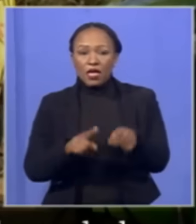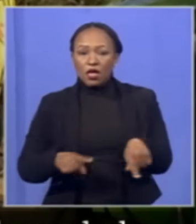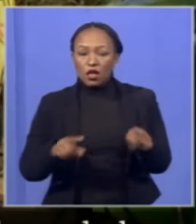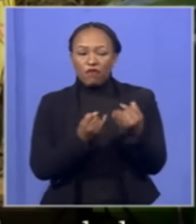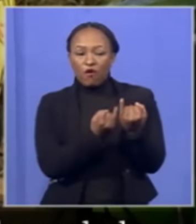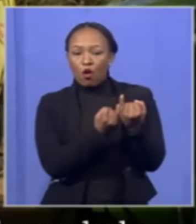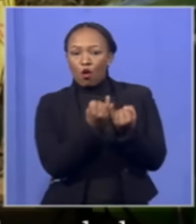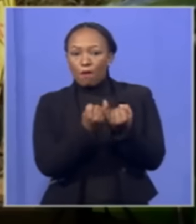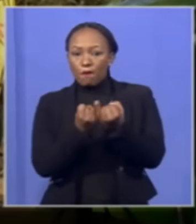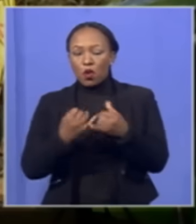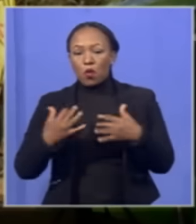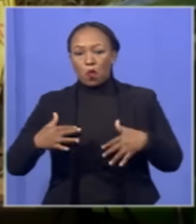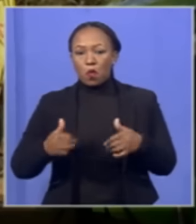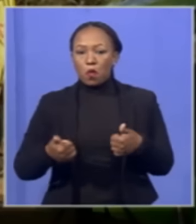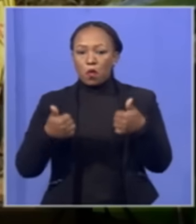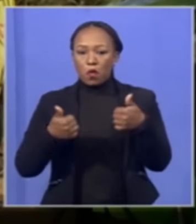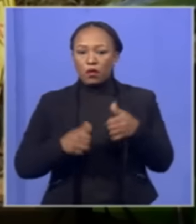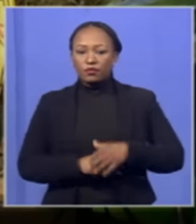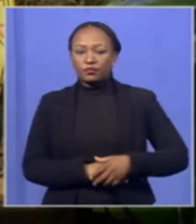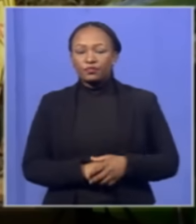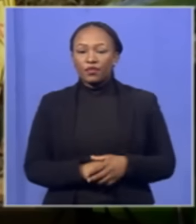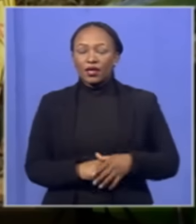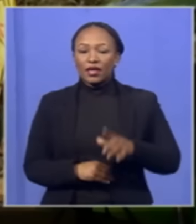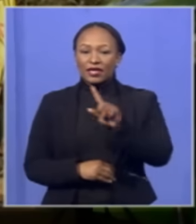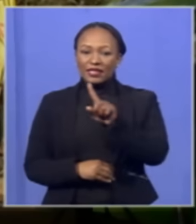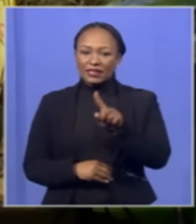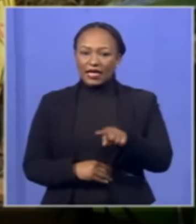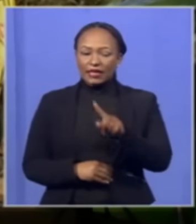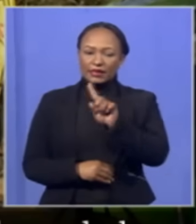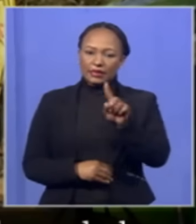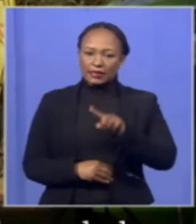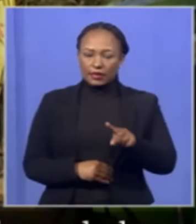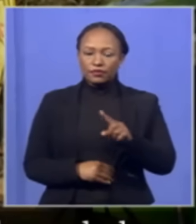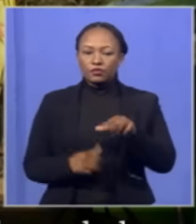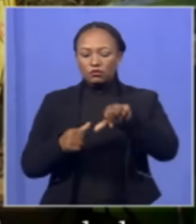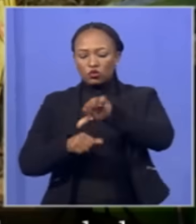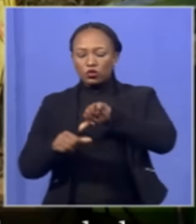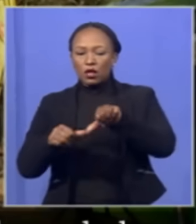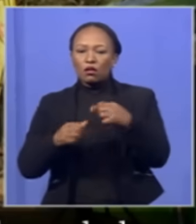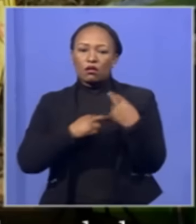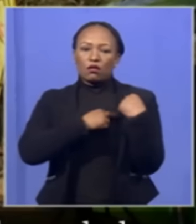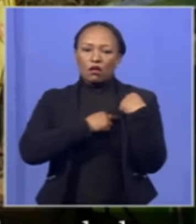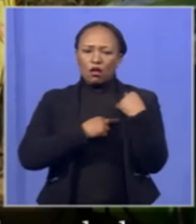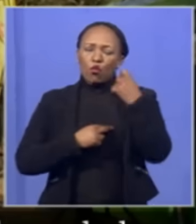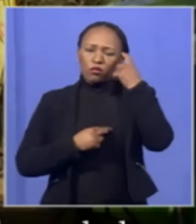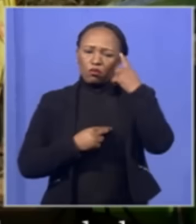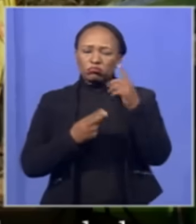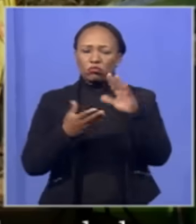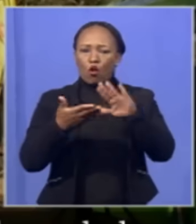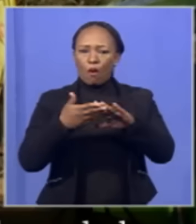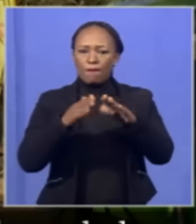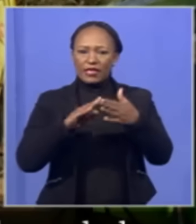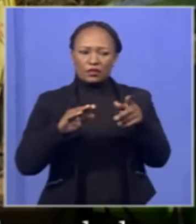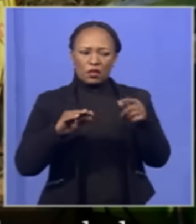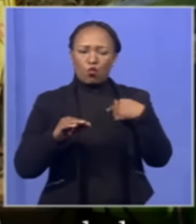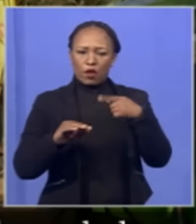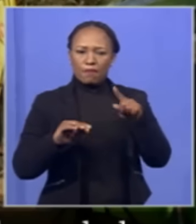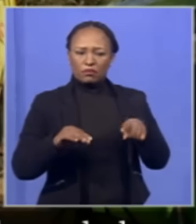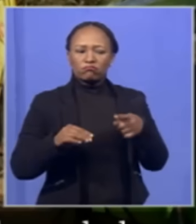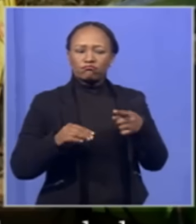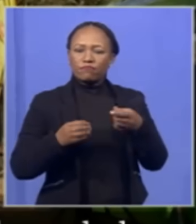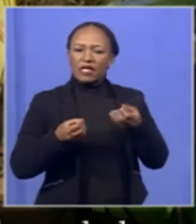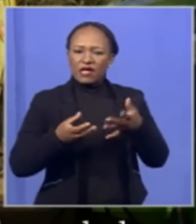of ZZ2 social responsibility, we felt we needed to give something back to the community. So we decided if we have this event, it's an